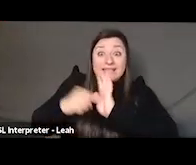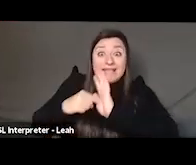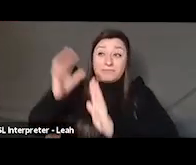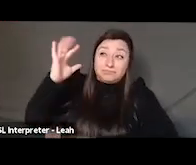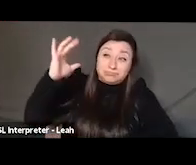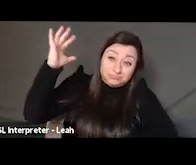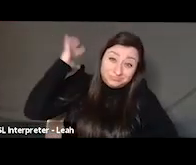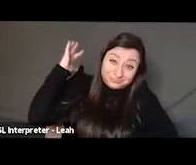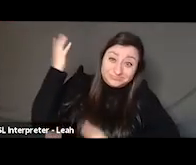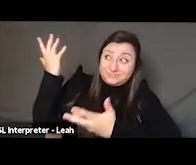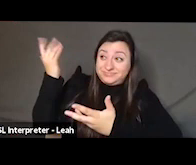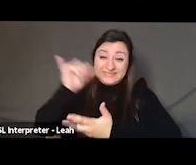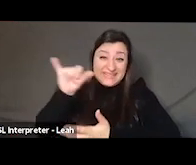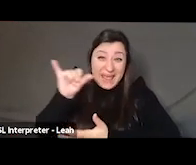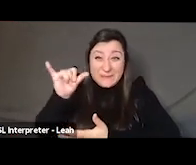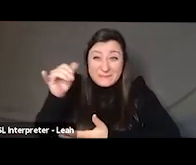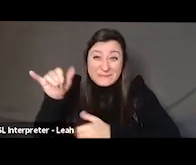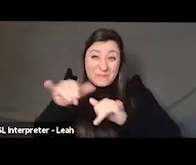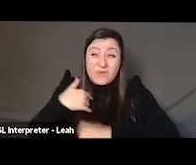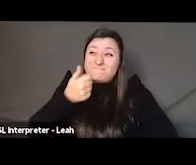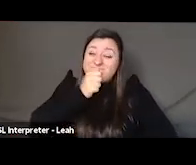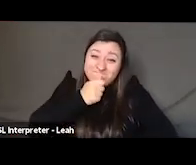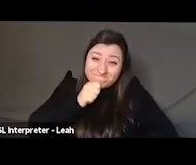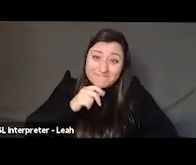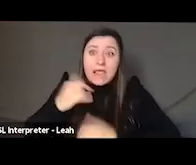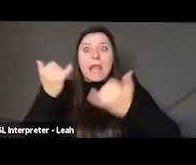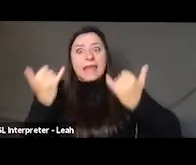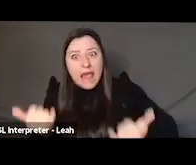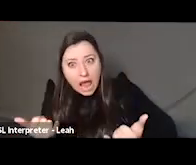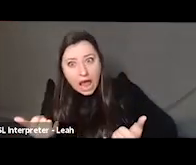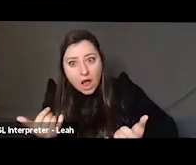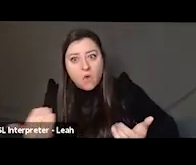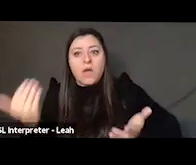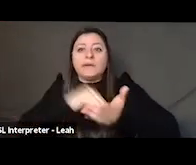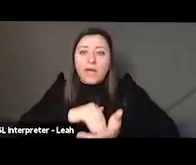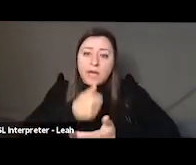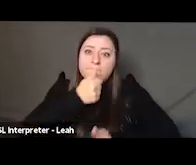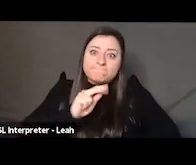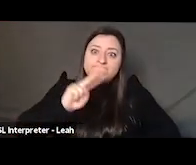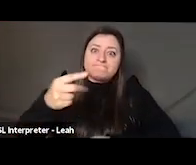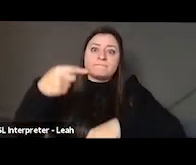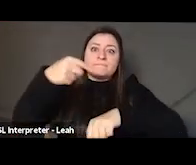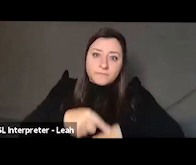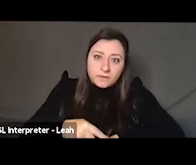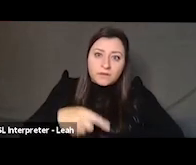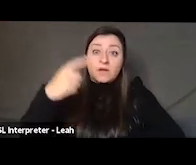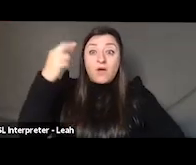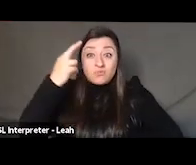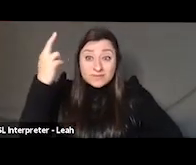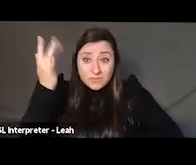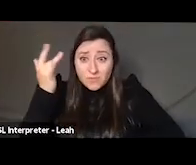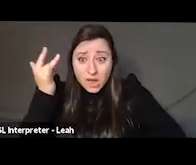prior of a crisis that we endured and that we are now enduring for a second time for reasons that